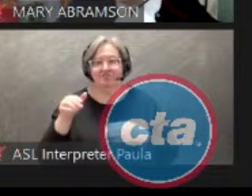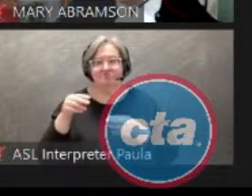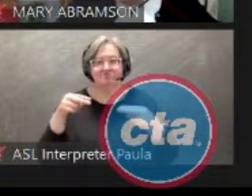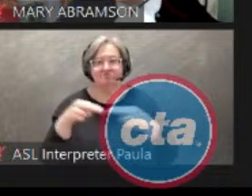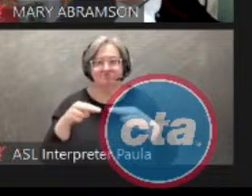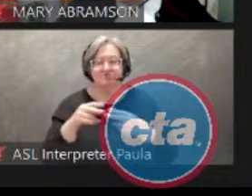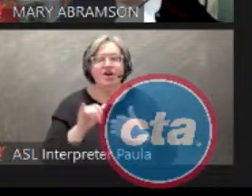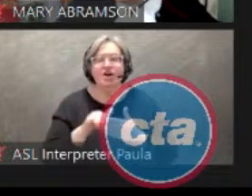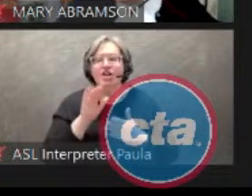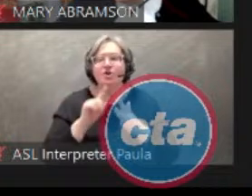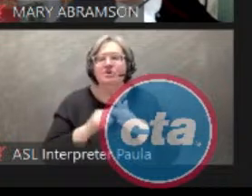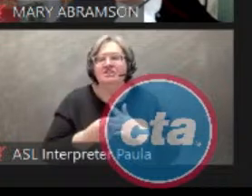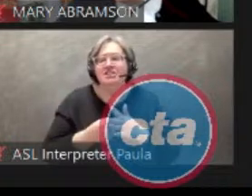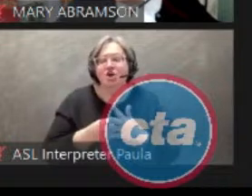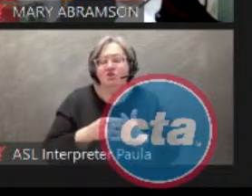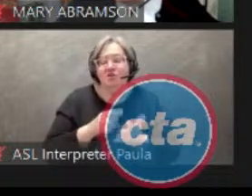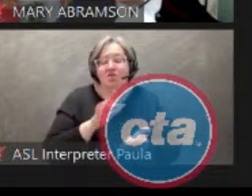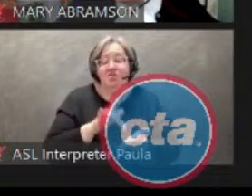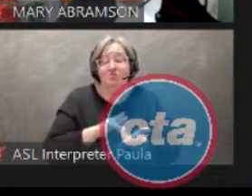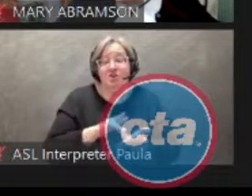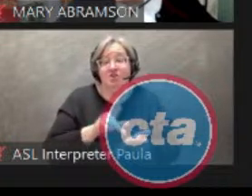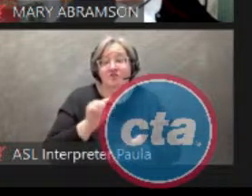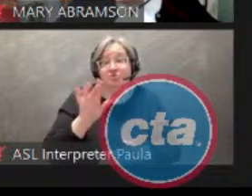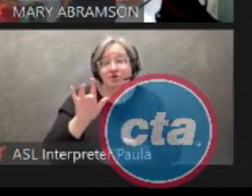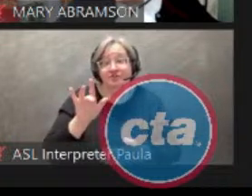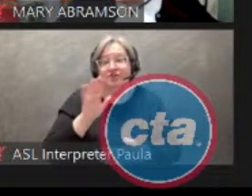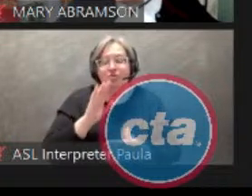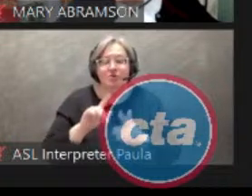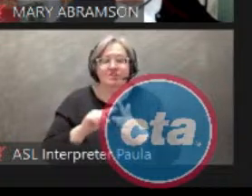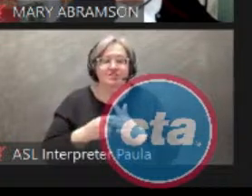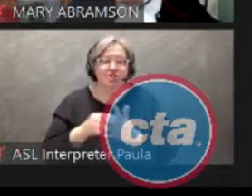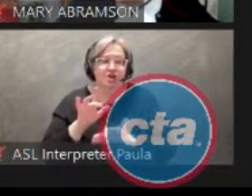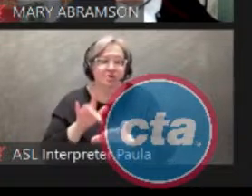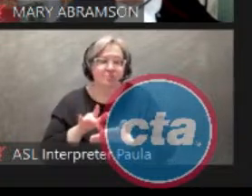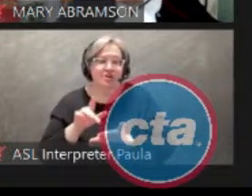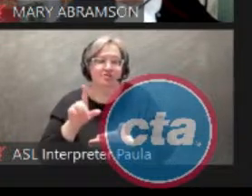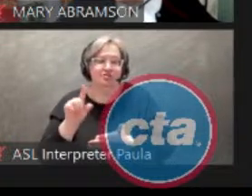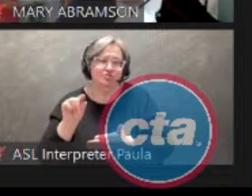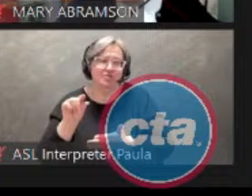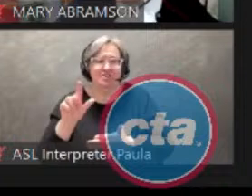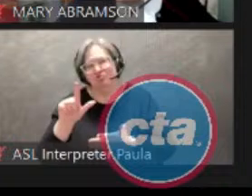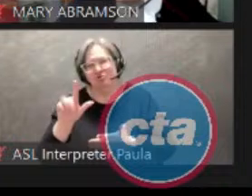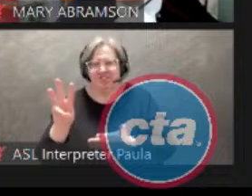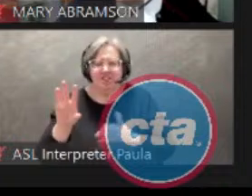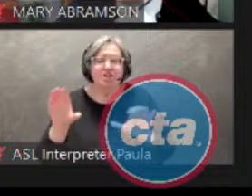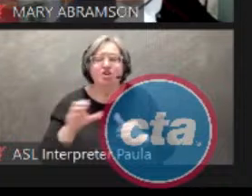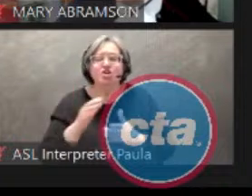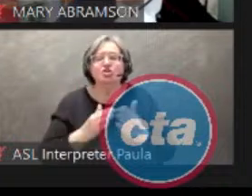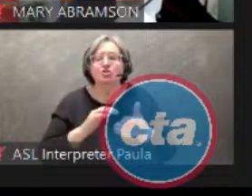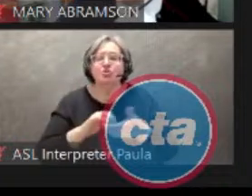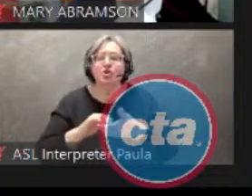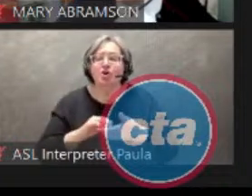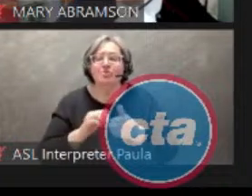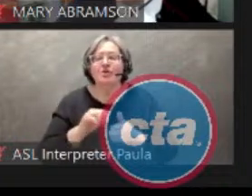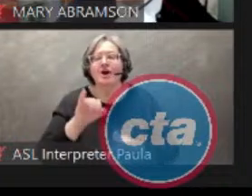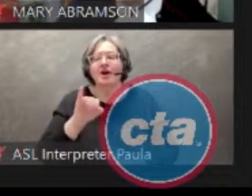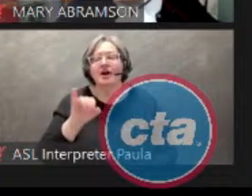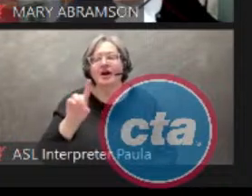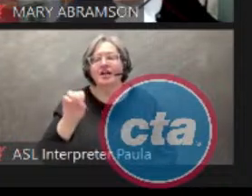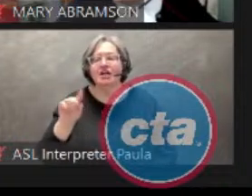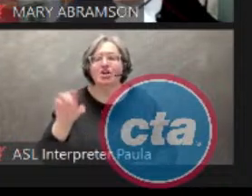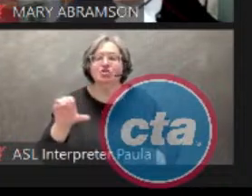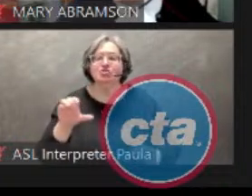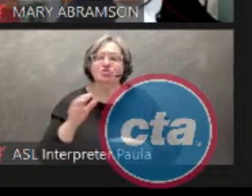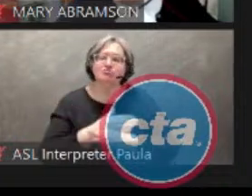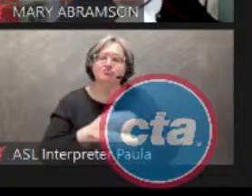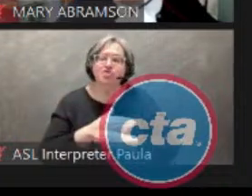have start in the middle of 25 and start in the middle of 26. Also doing some collaboration with IDOT as they're doing a little bit of road work in the same